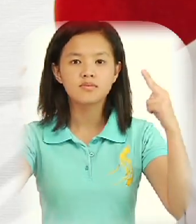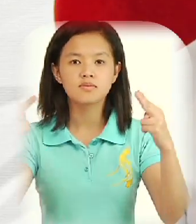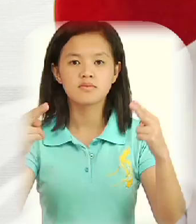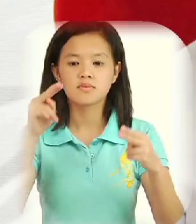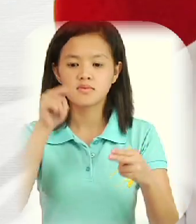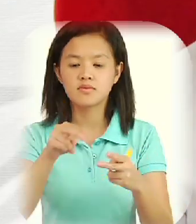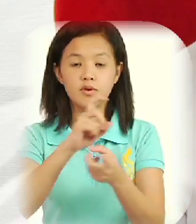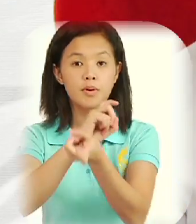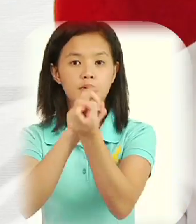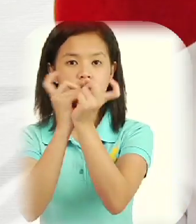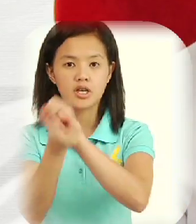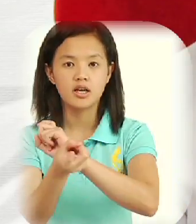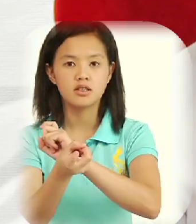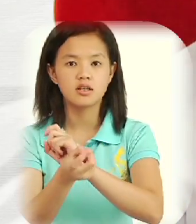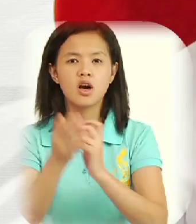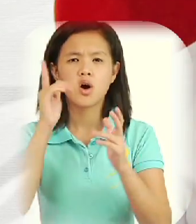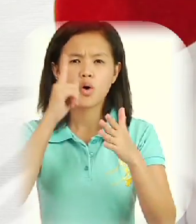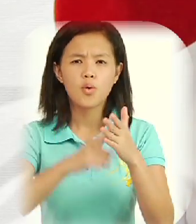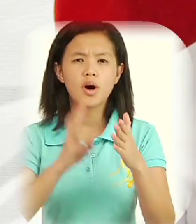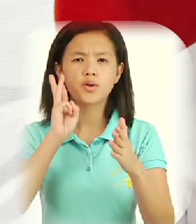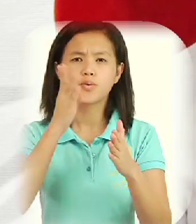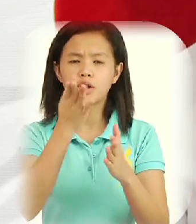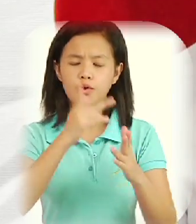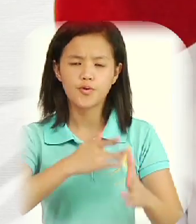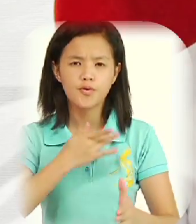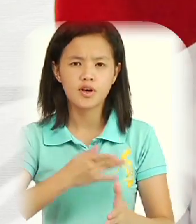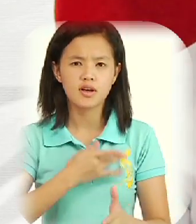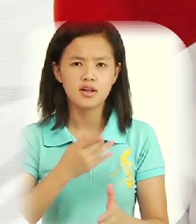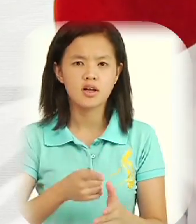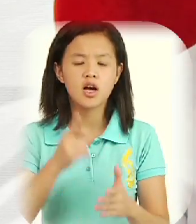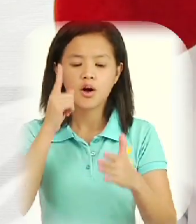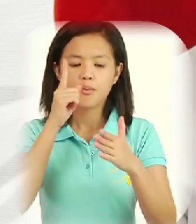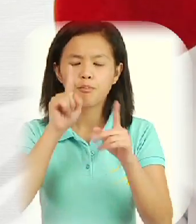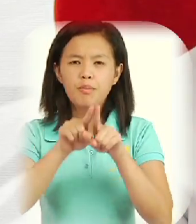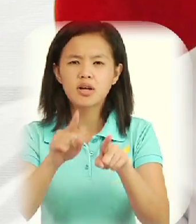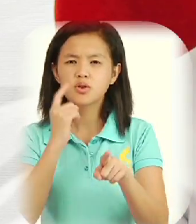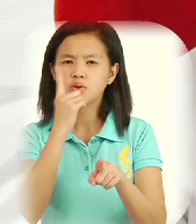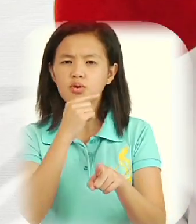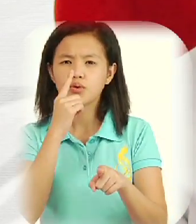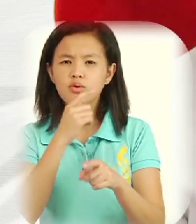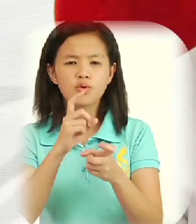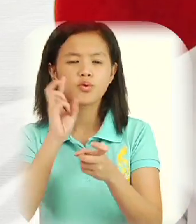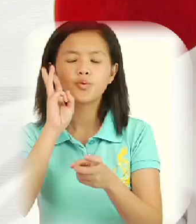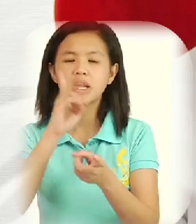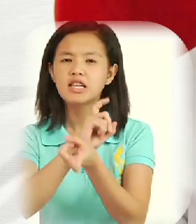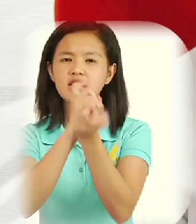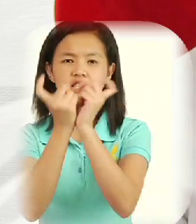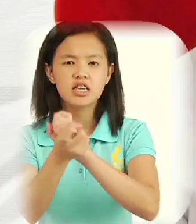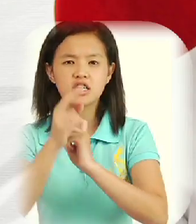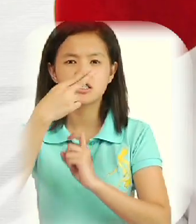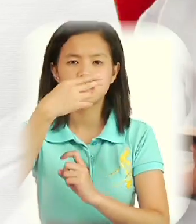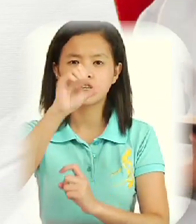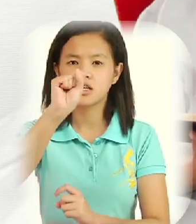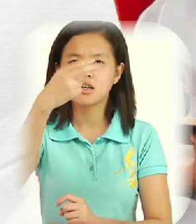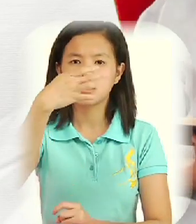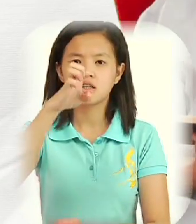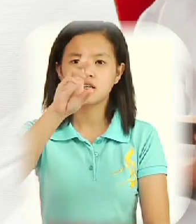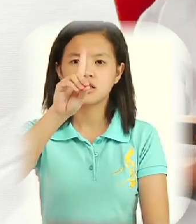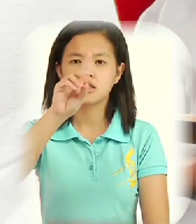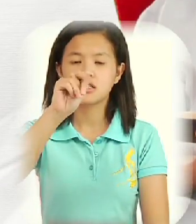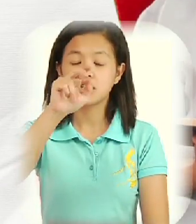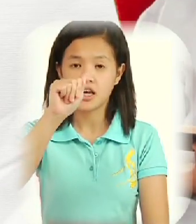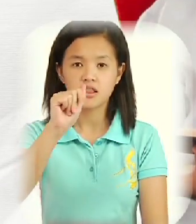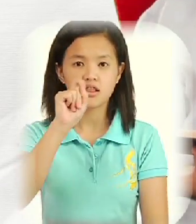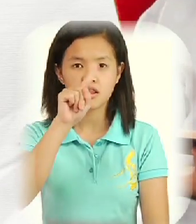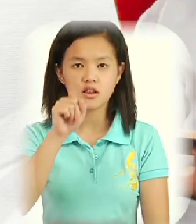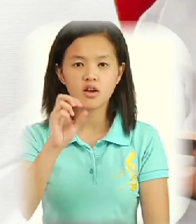you will be replaced, how would you feel? But who was replacing Shebna? A person